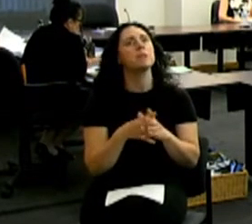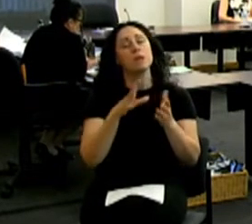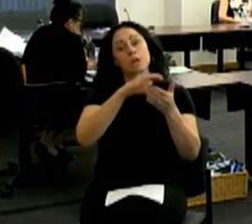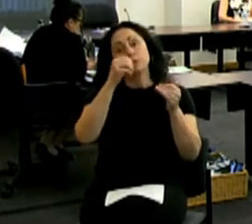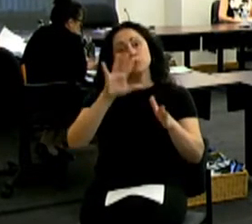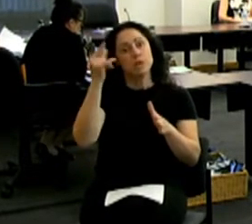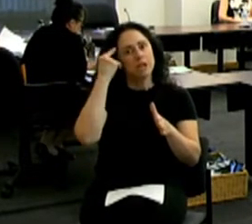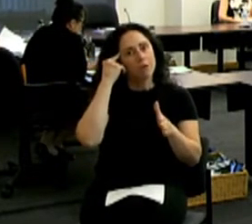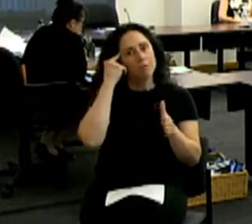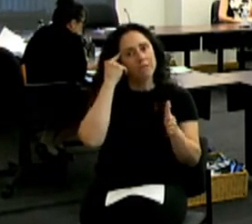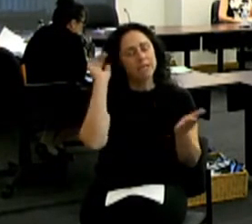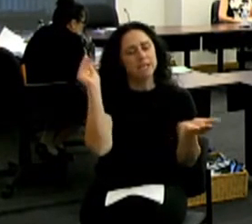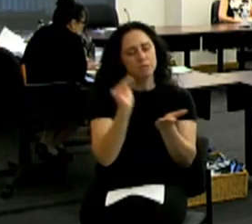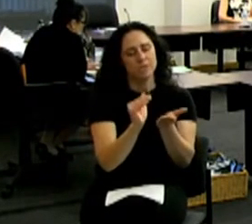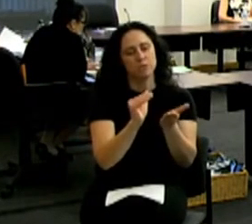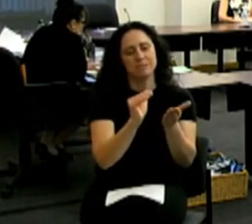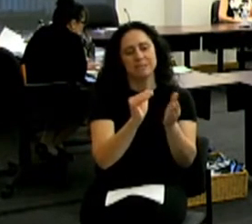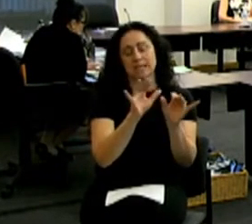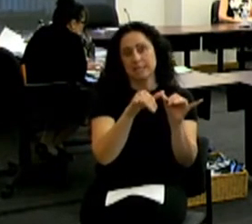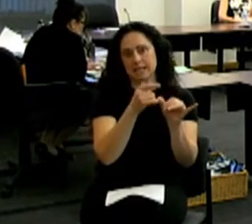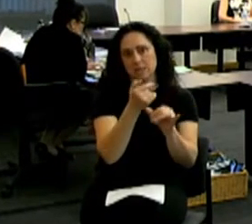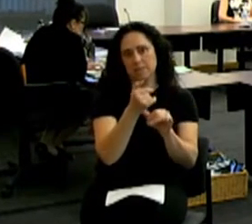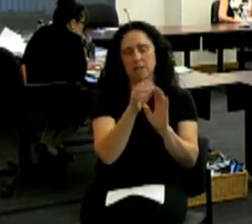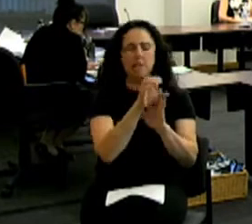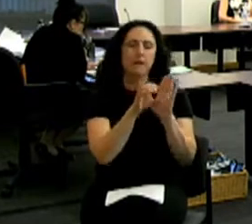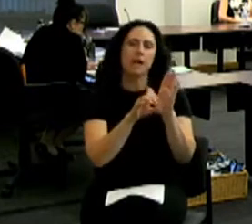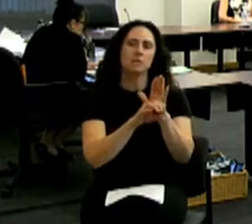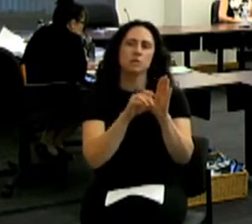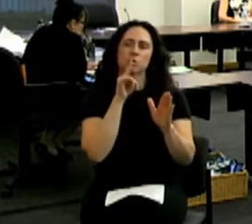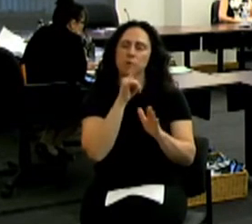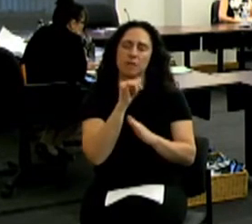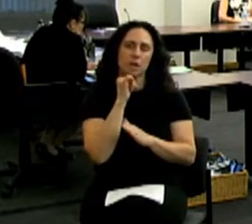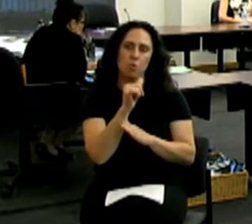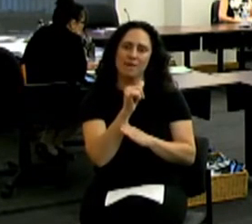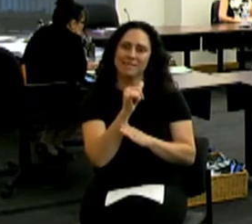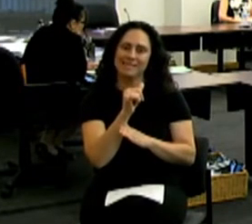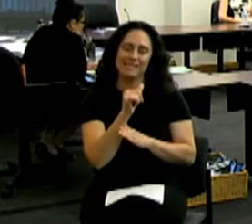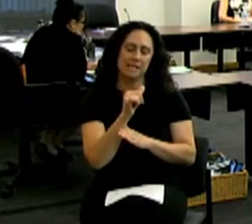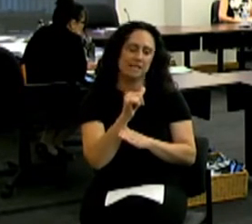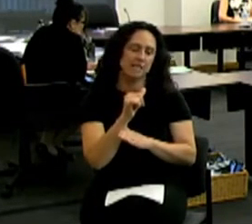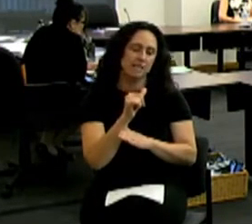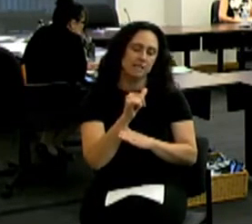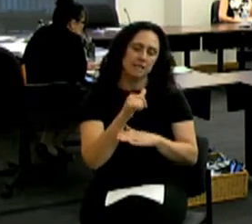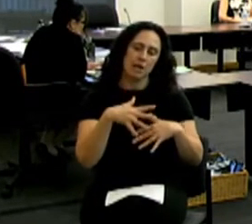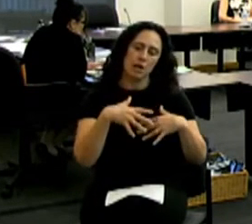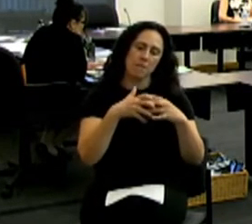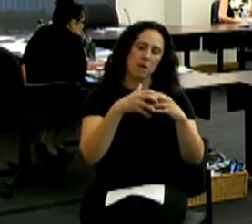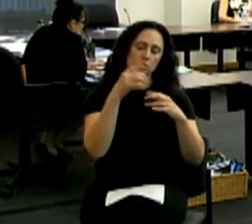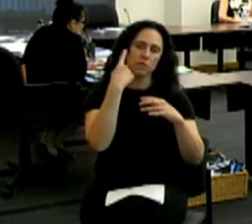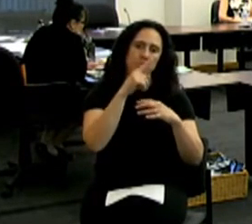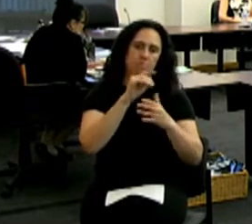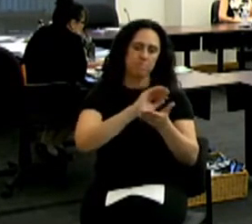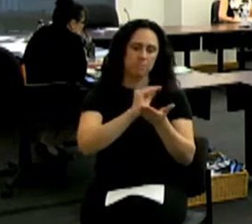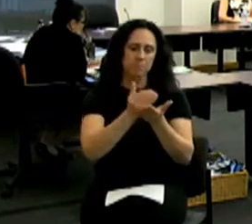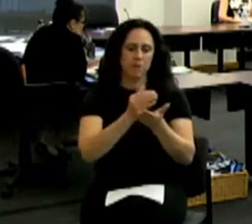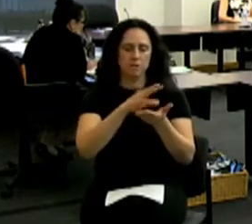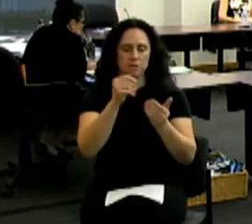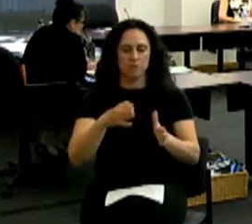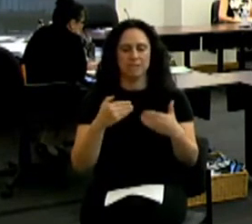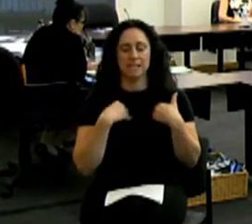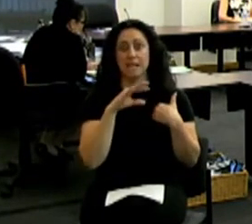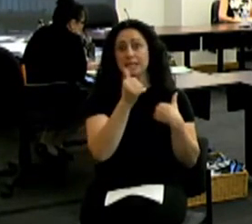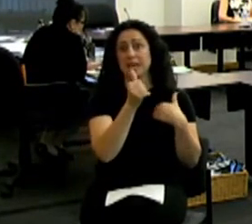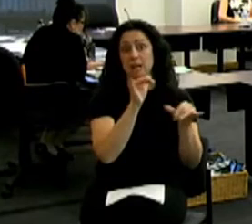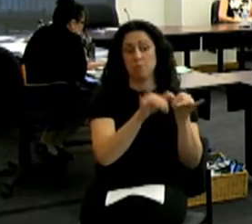student government has gone down in size a little bit. And the Constitution really wasn't built for the amount of students that we had. There were like 10